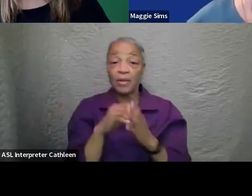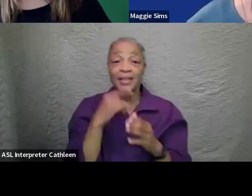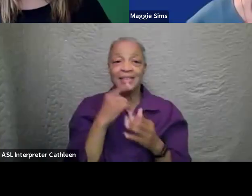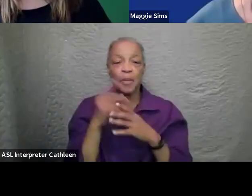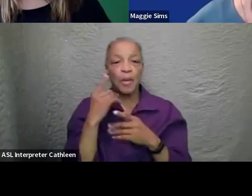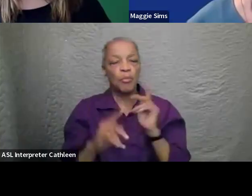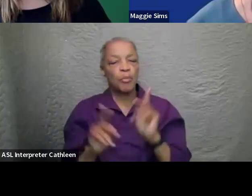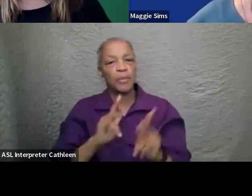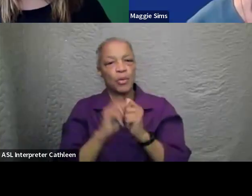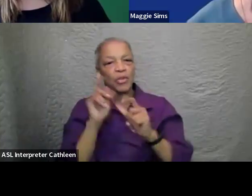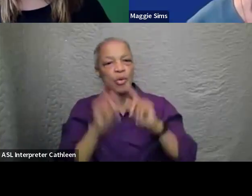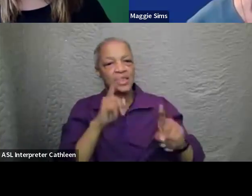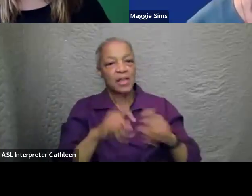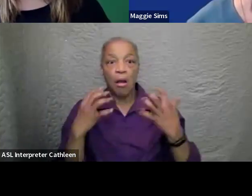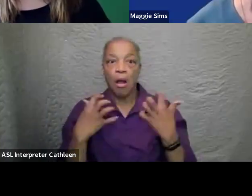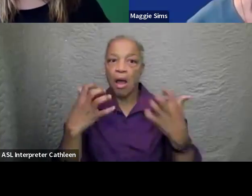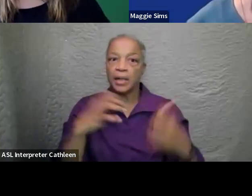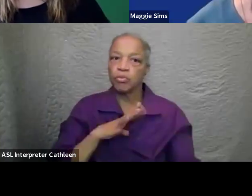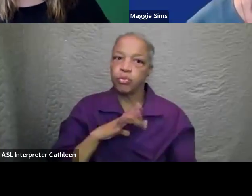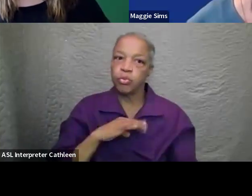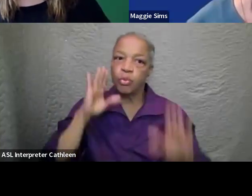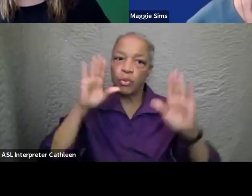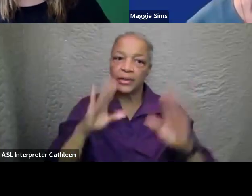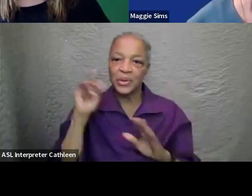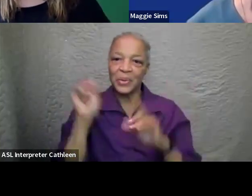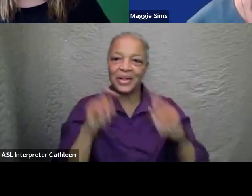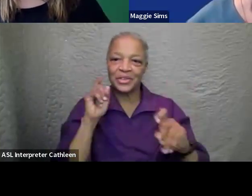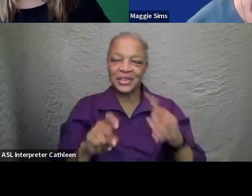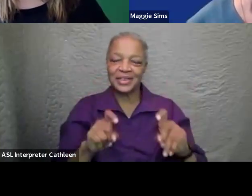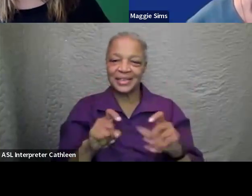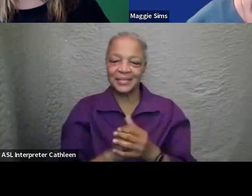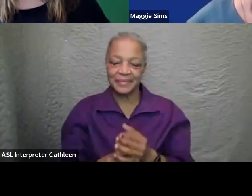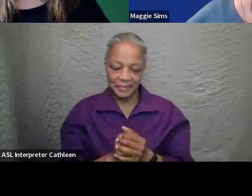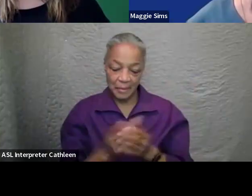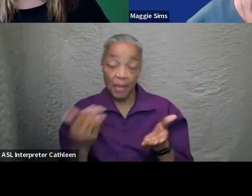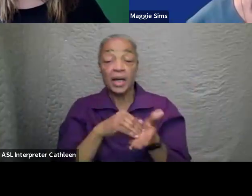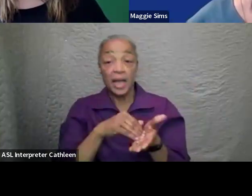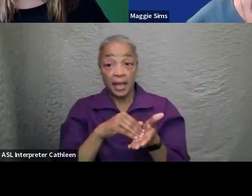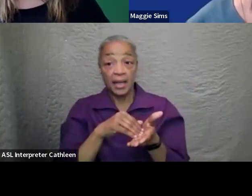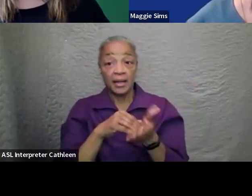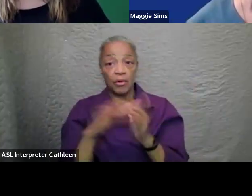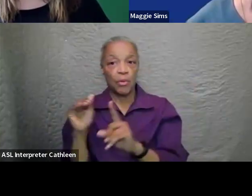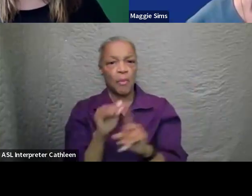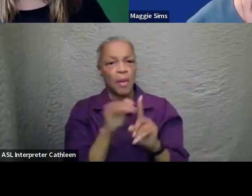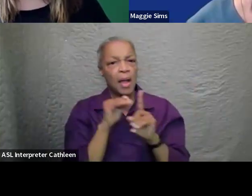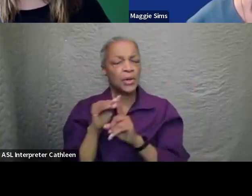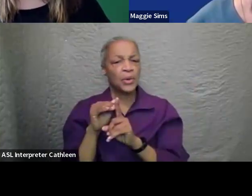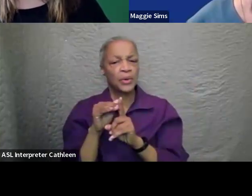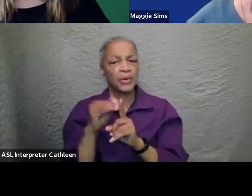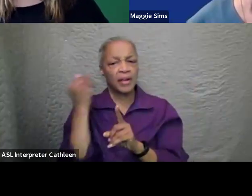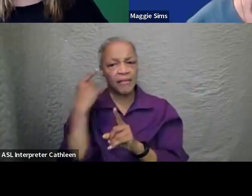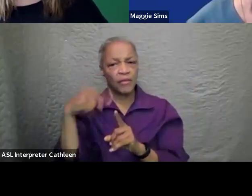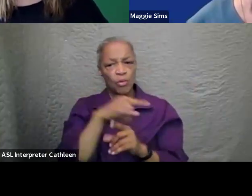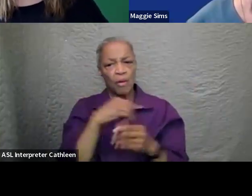questioners. Our audience has asked excellent questions. Again, just as a reminder, so if you